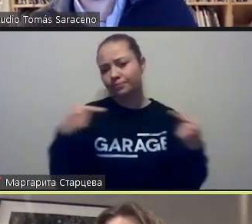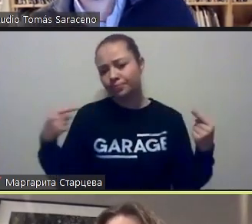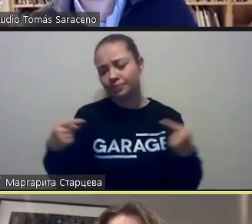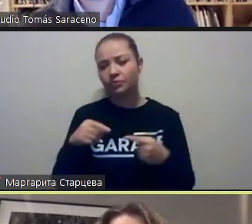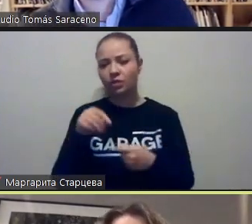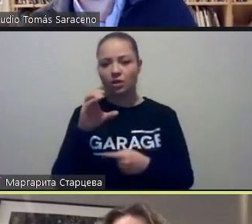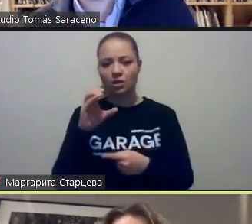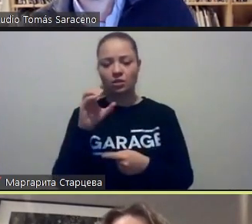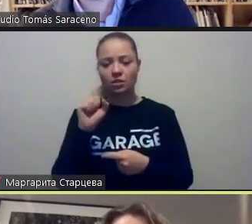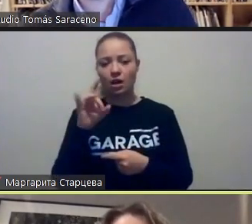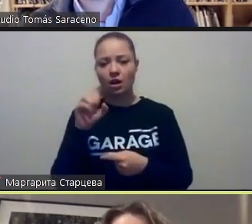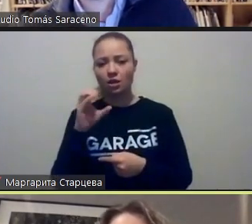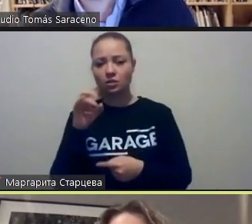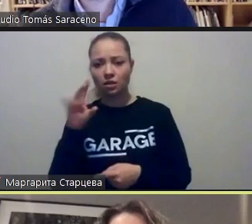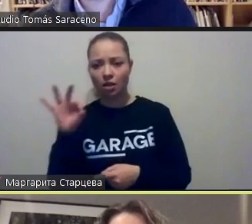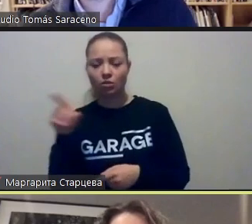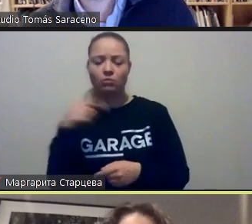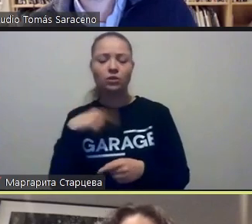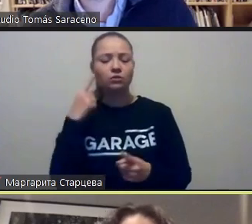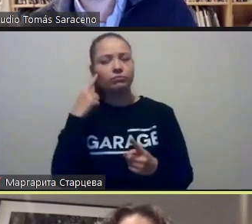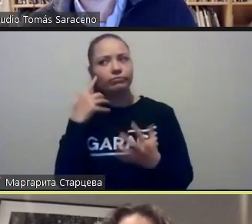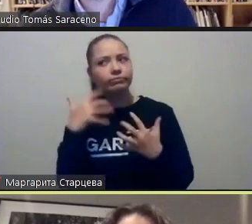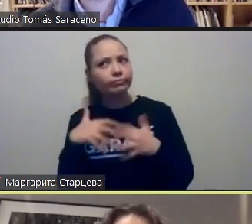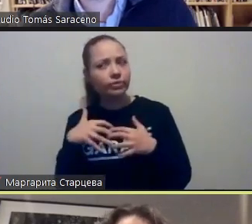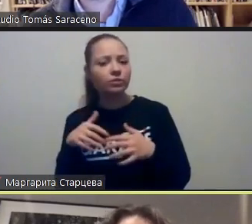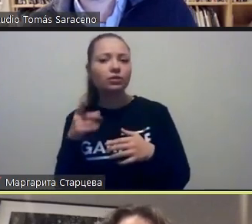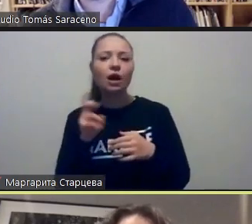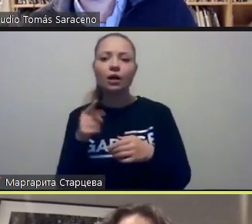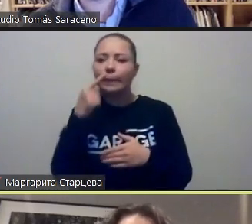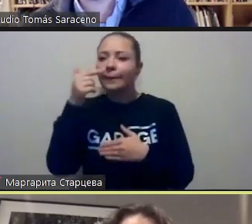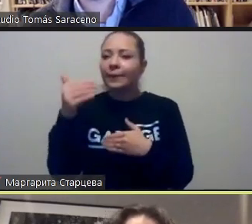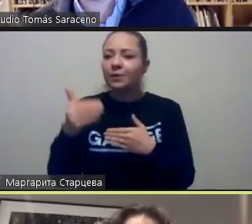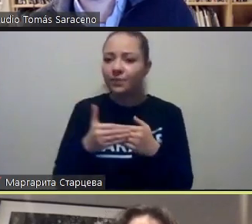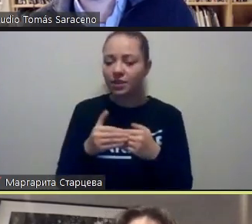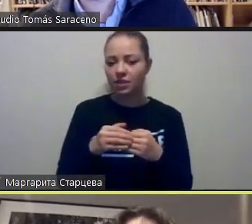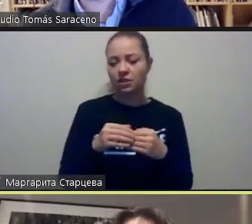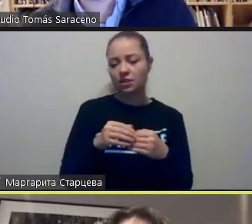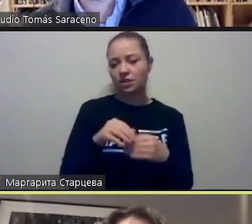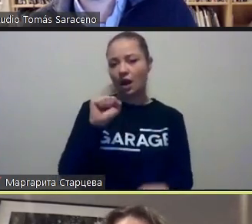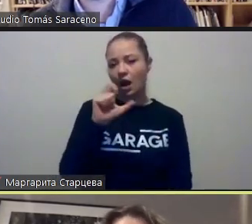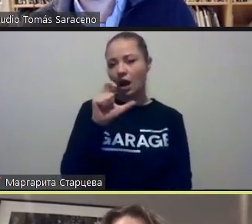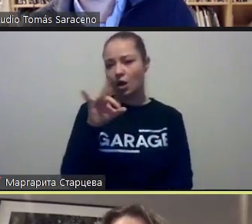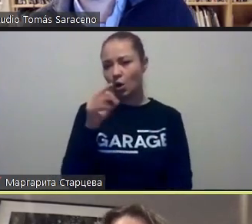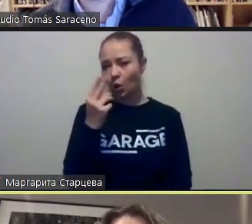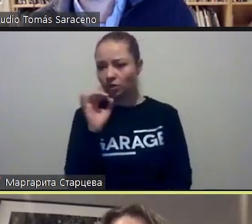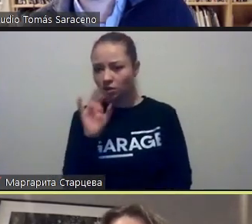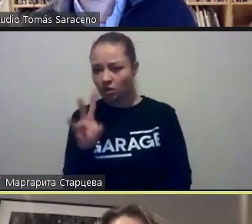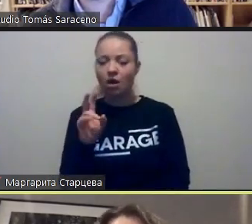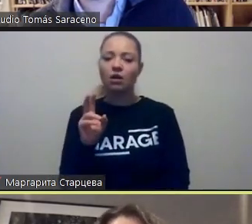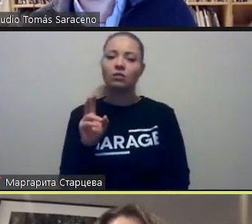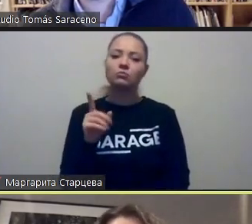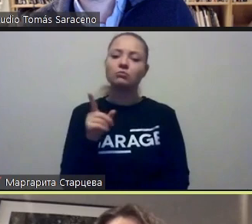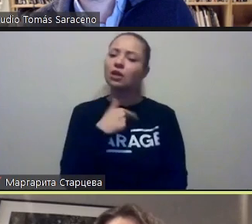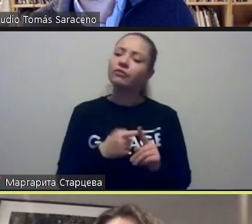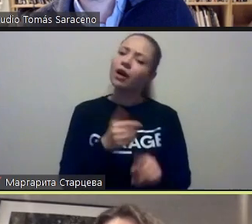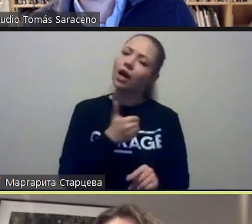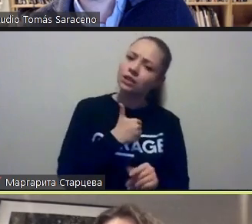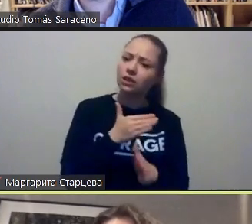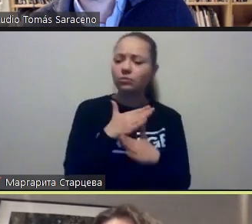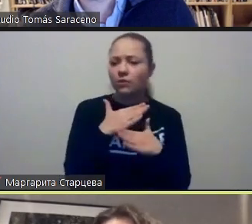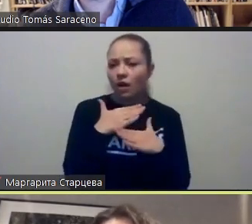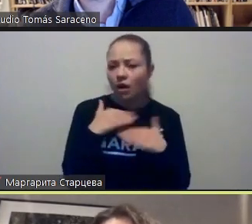and discussing how we can bring Aerocene closer to us, how do we want it, whether they will take